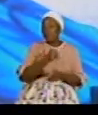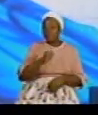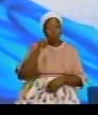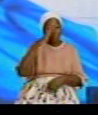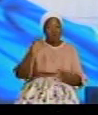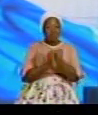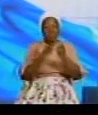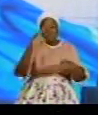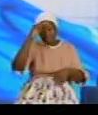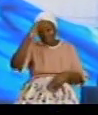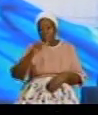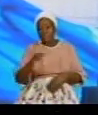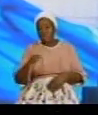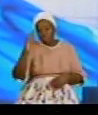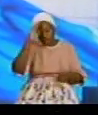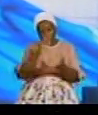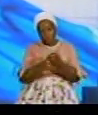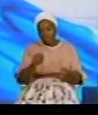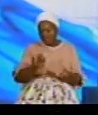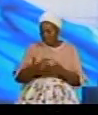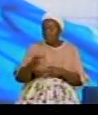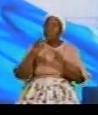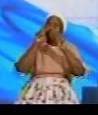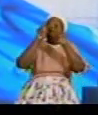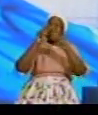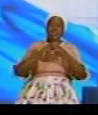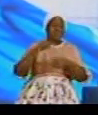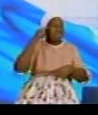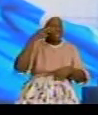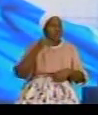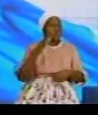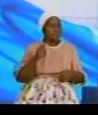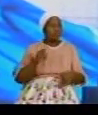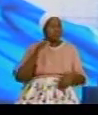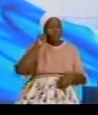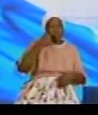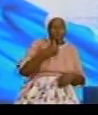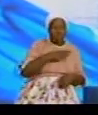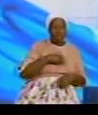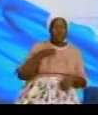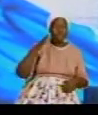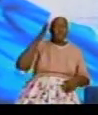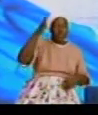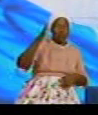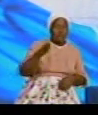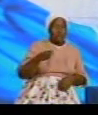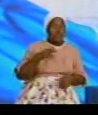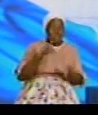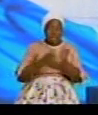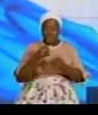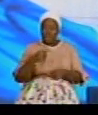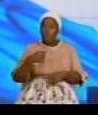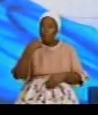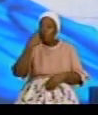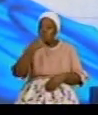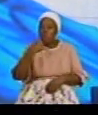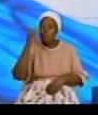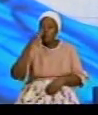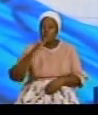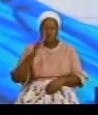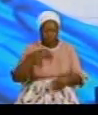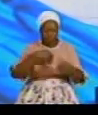Jesus said, who is going to build a house that he will not count the